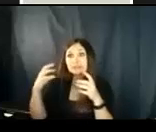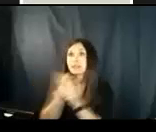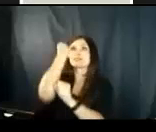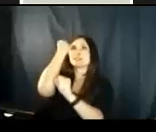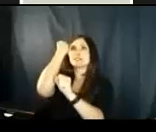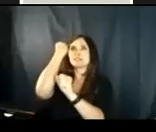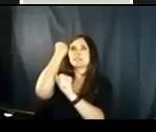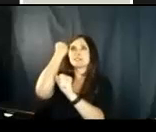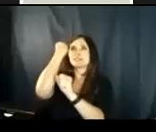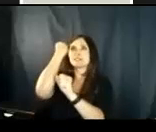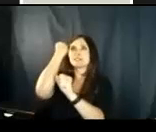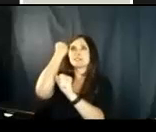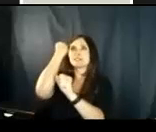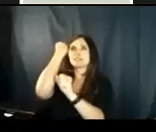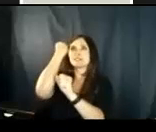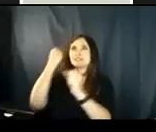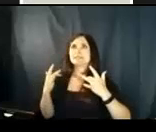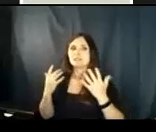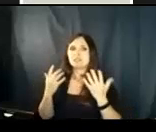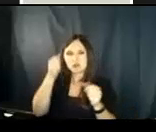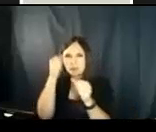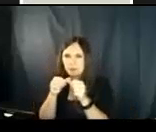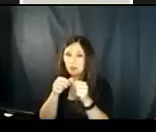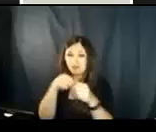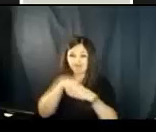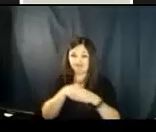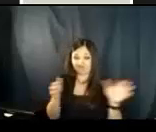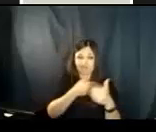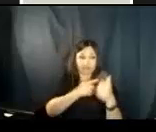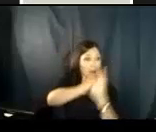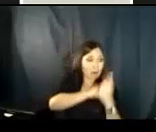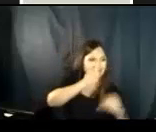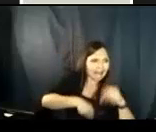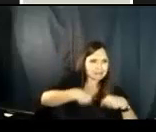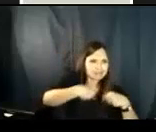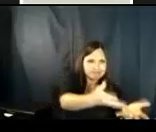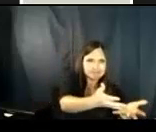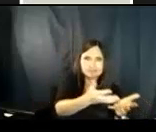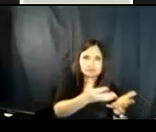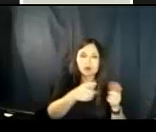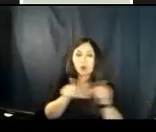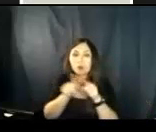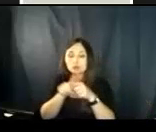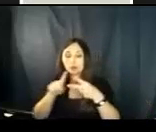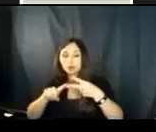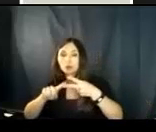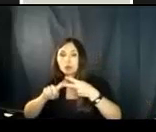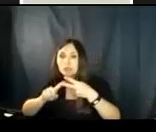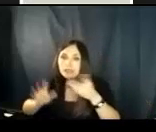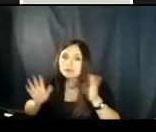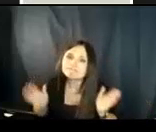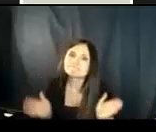Sometimes we're not there that. And also you want to add encouragement. It is okay